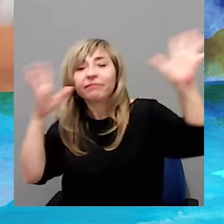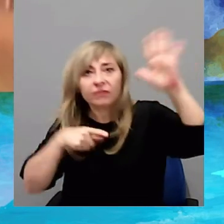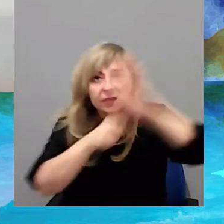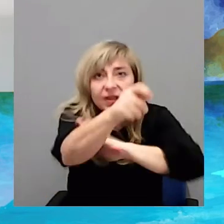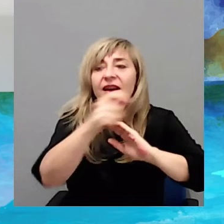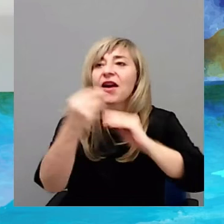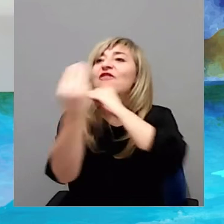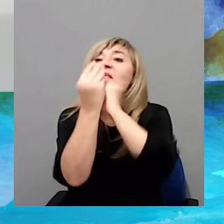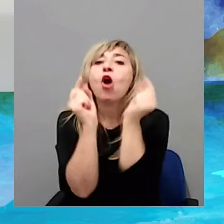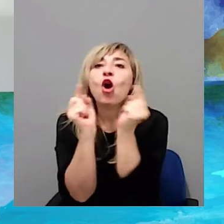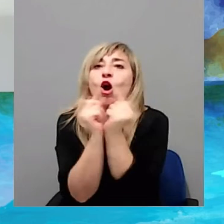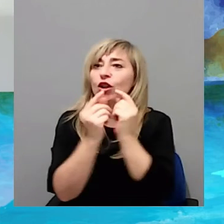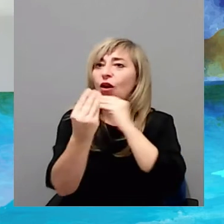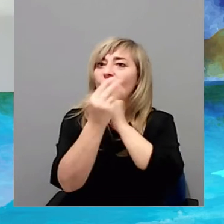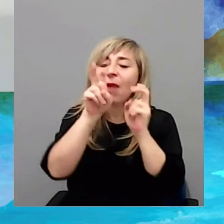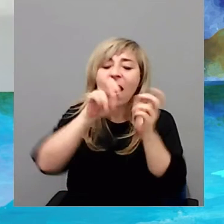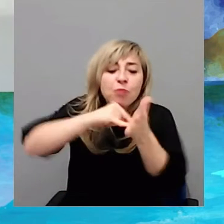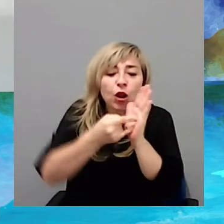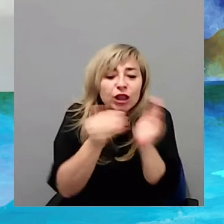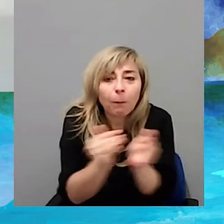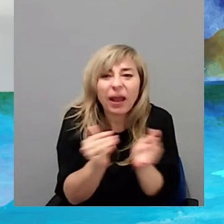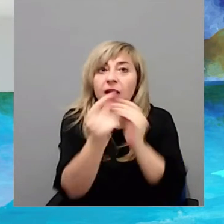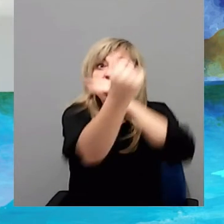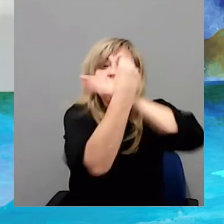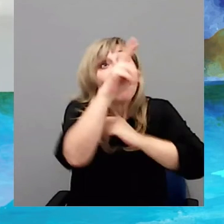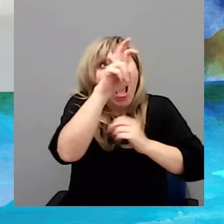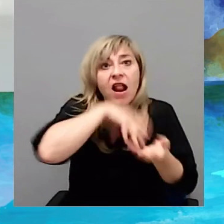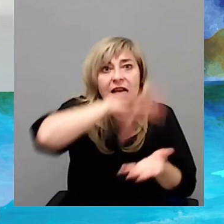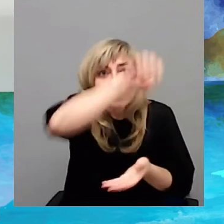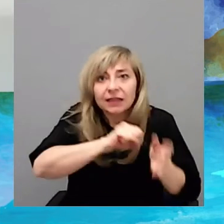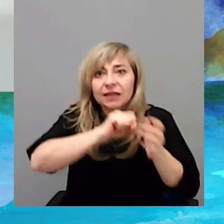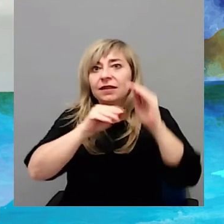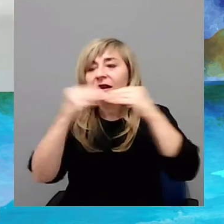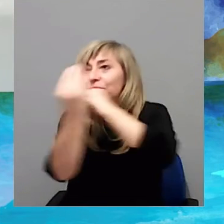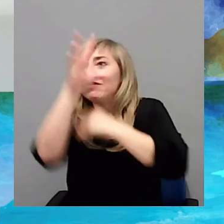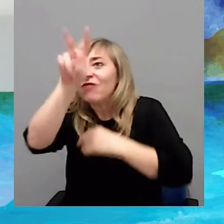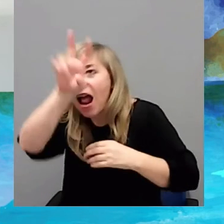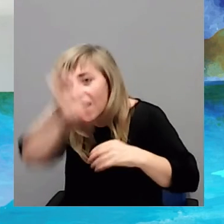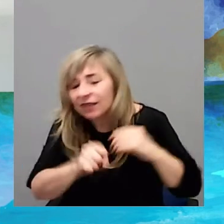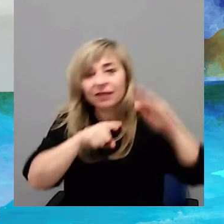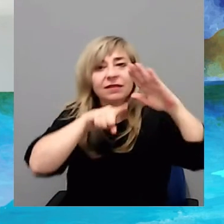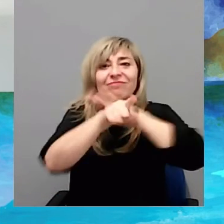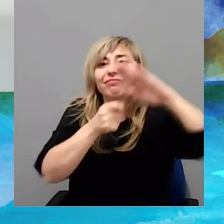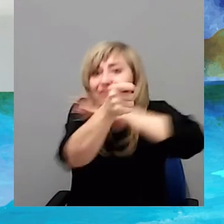are always trying to reach different foundations and organizations to receive a